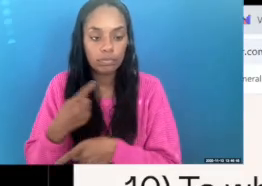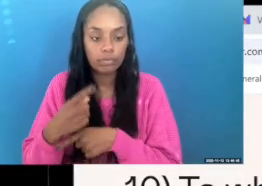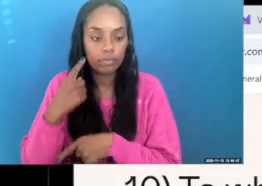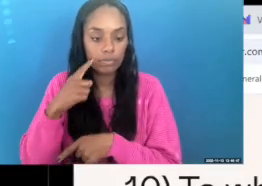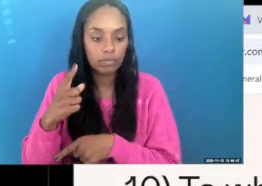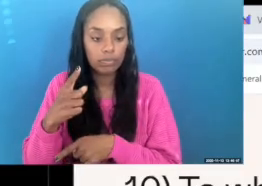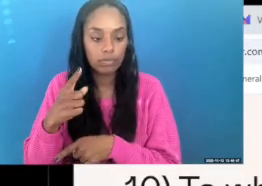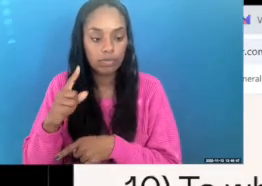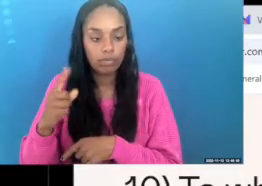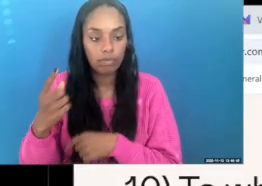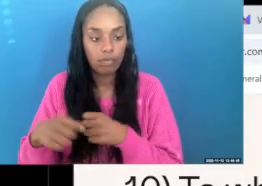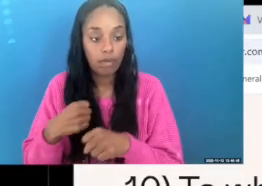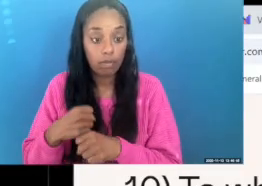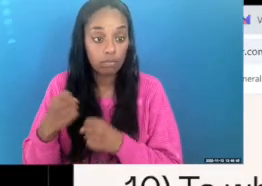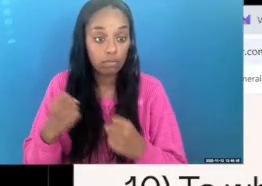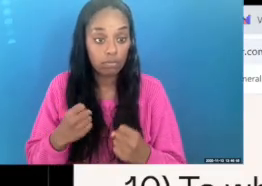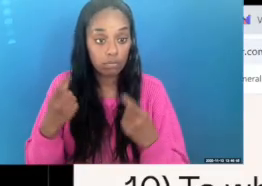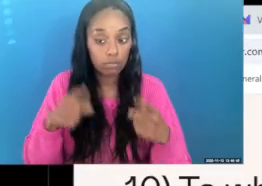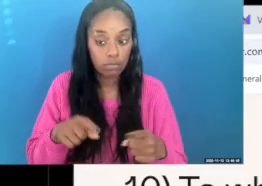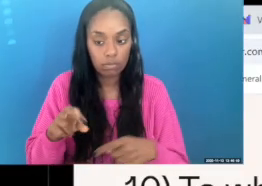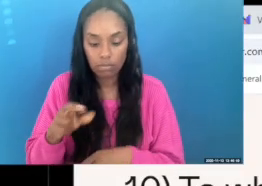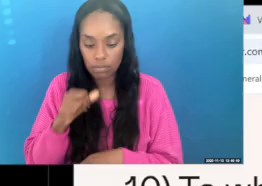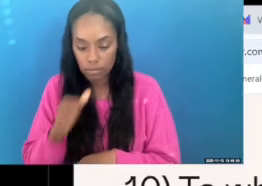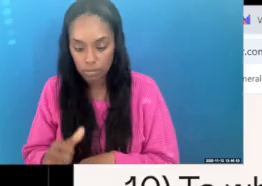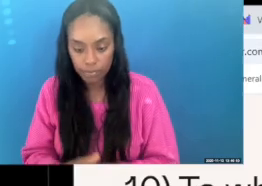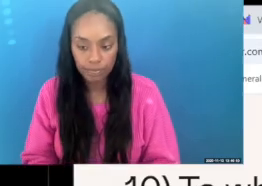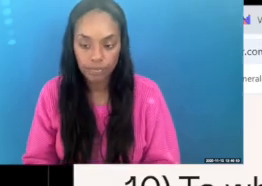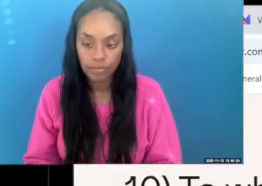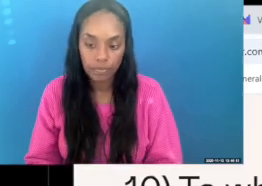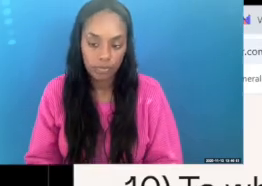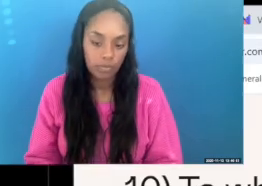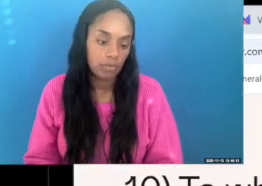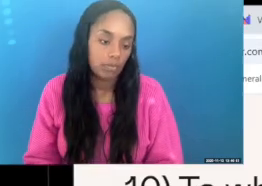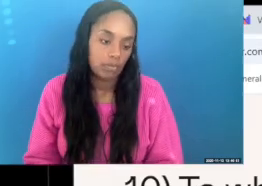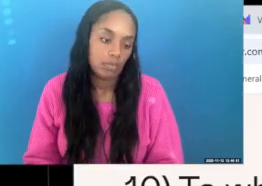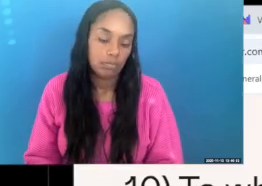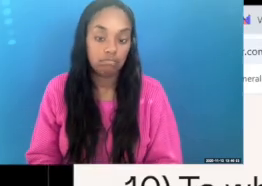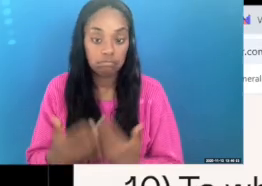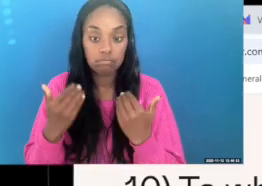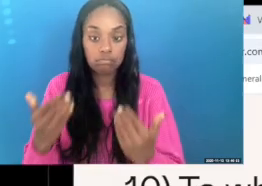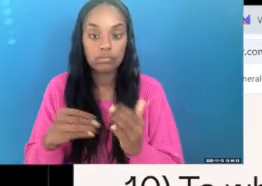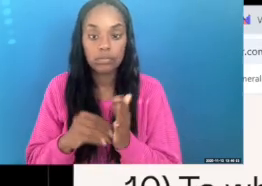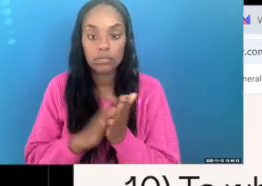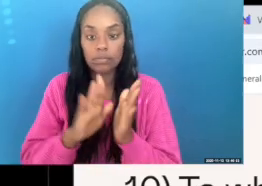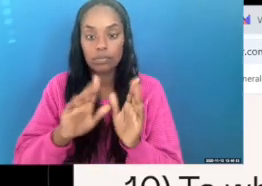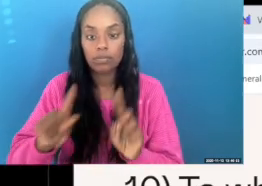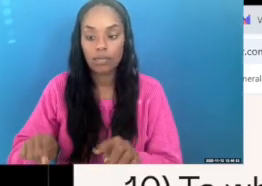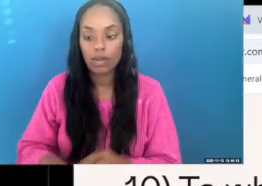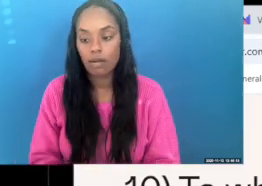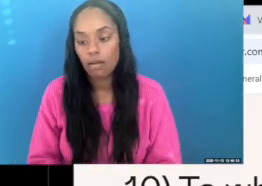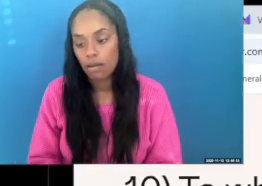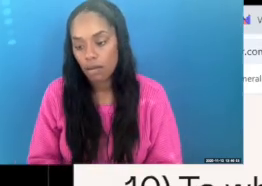you agree with this statement? The projected annual funding needs are appropriate for each program in the first